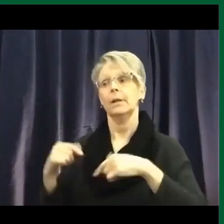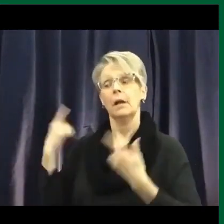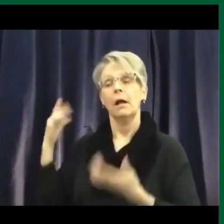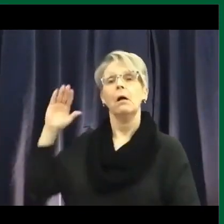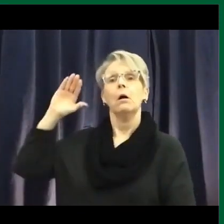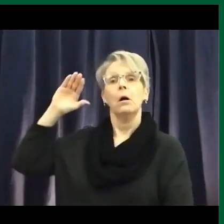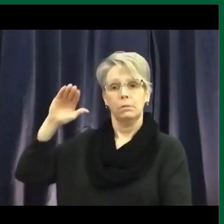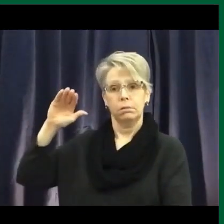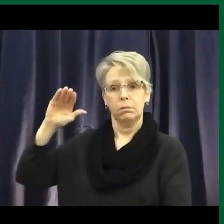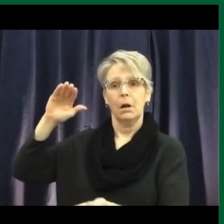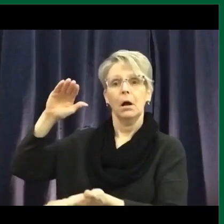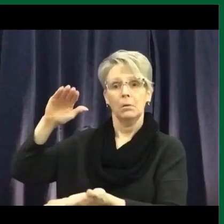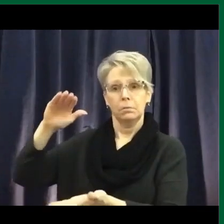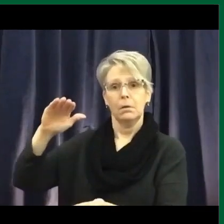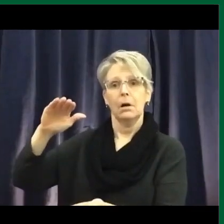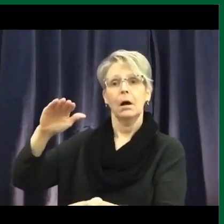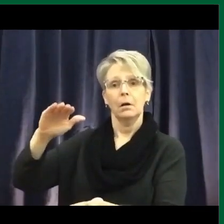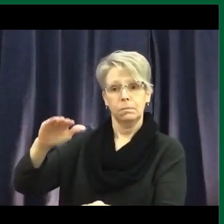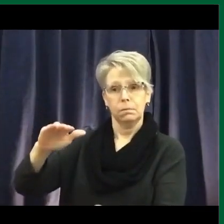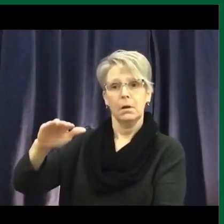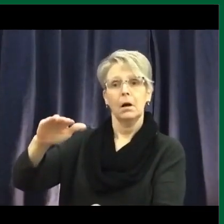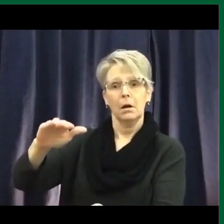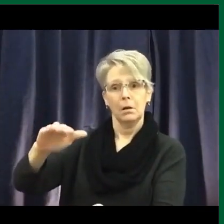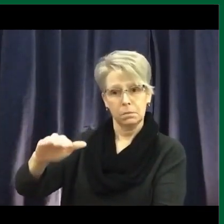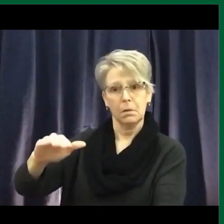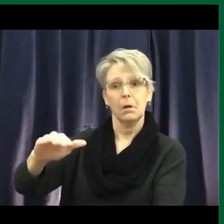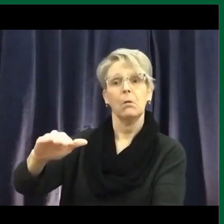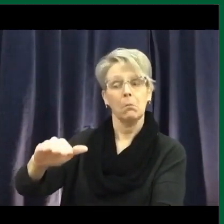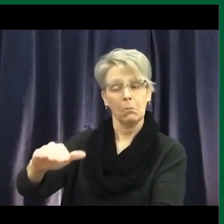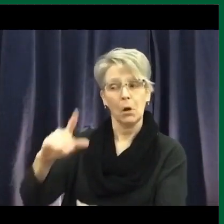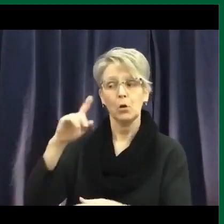down. And all the indicators are pointing downwards. Overall,